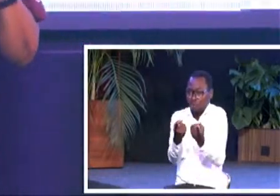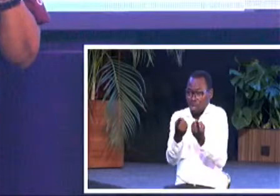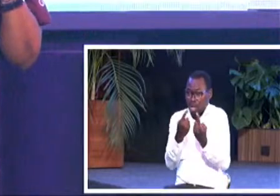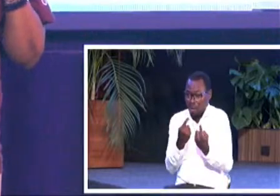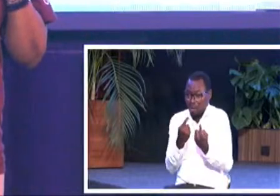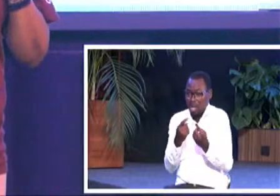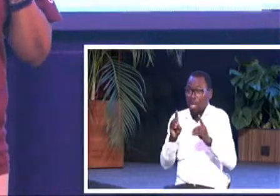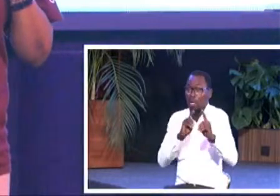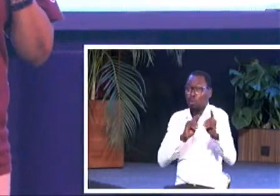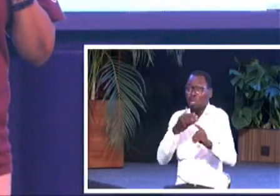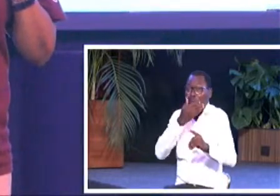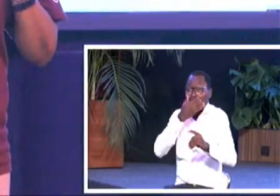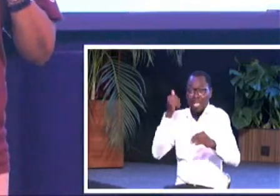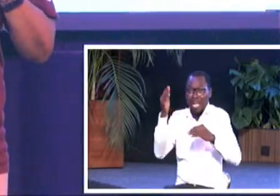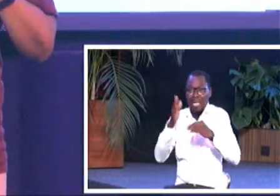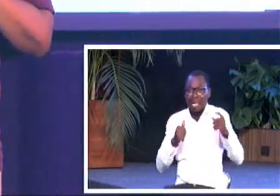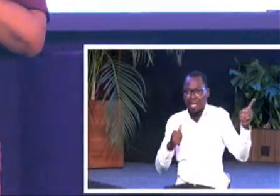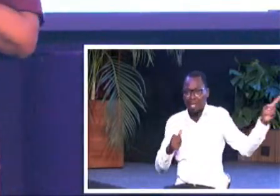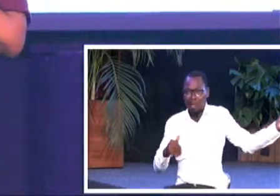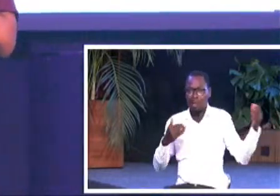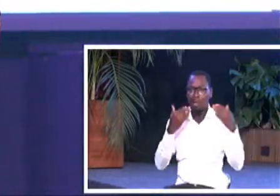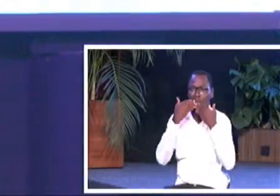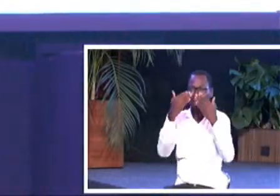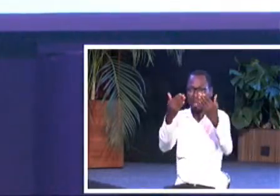doing. Thank you.